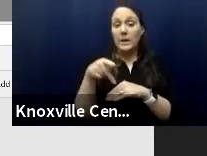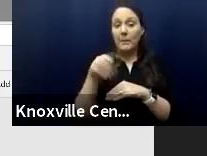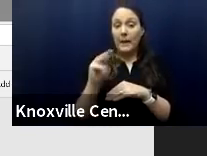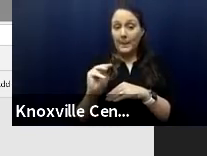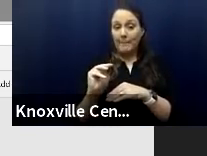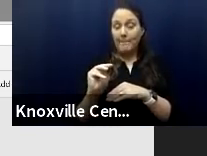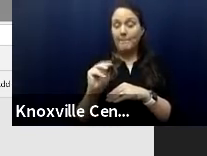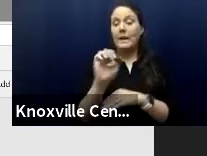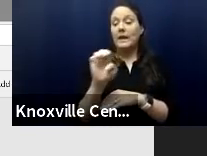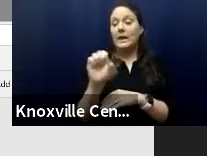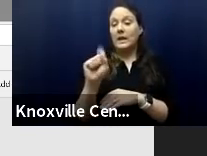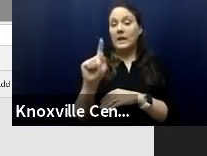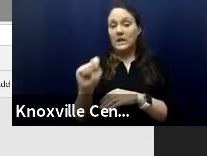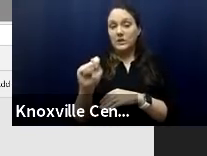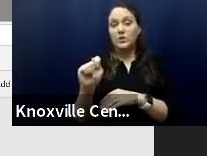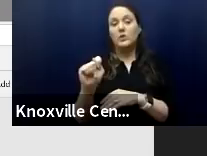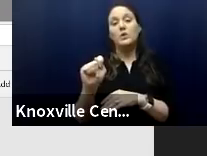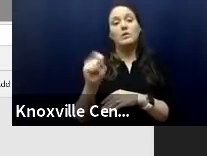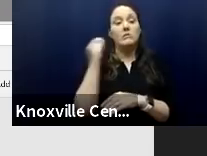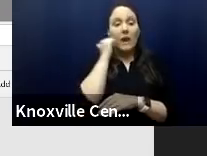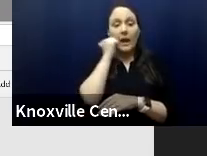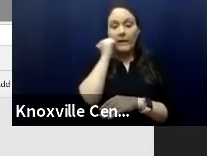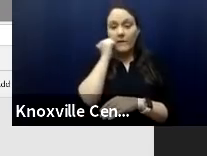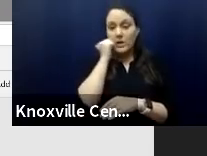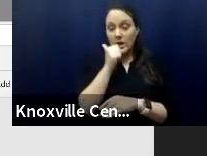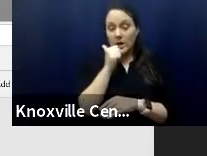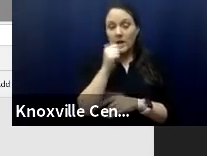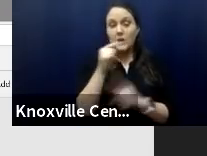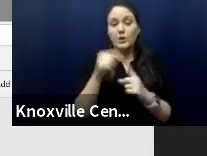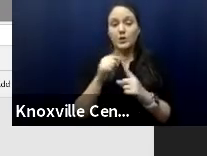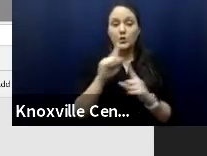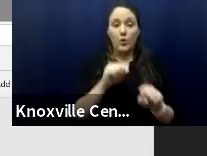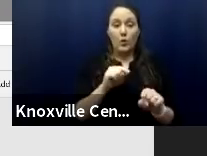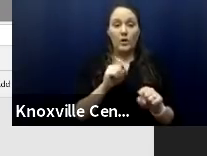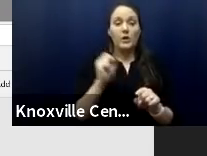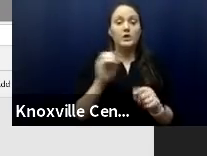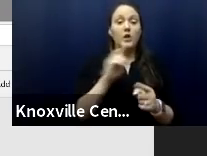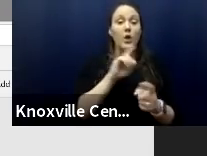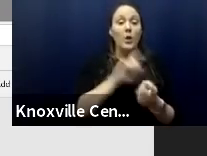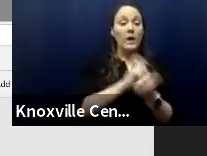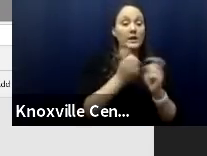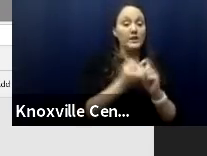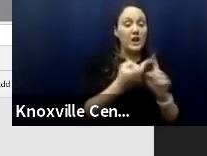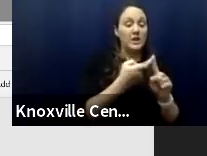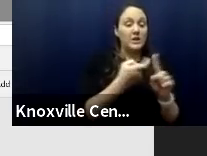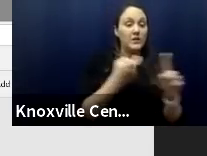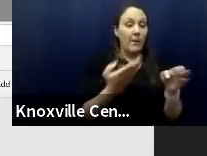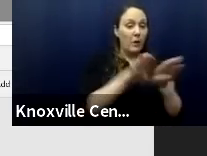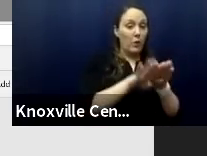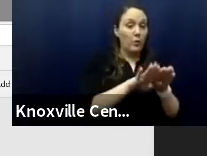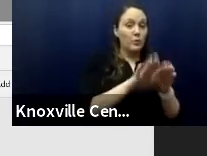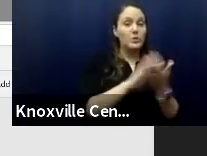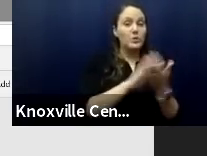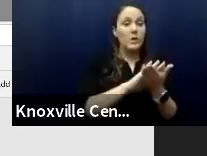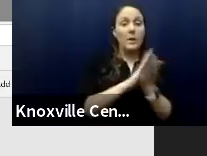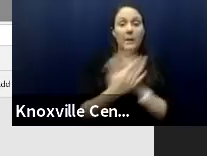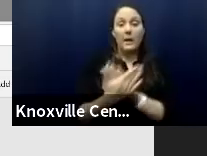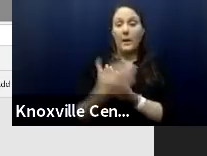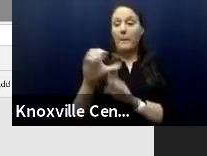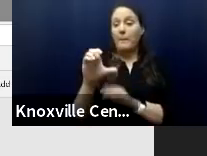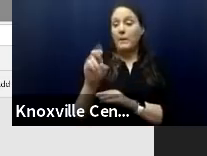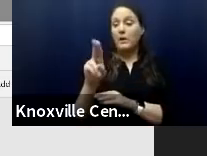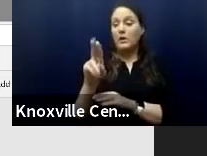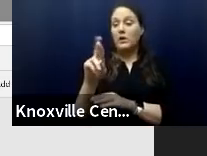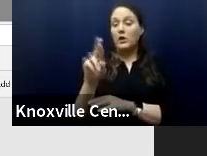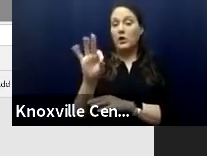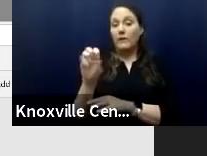to the order. And the intent is to change it from a pure closure order to a curfew order